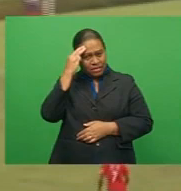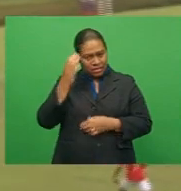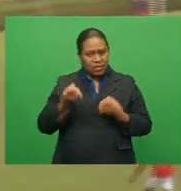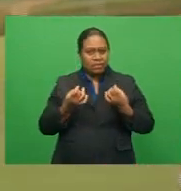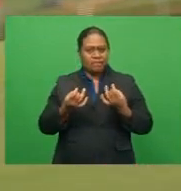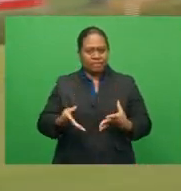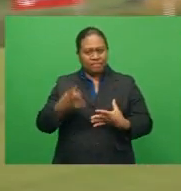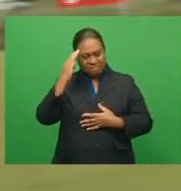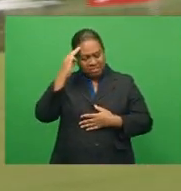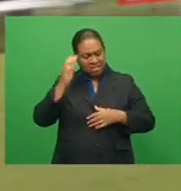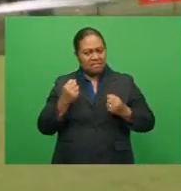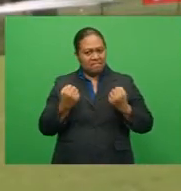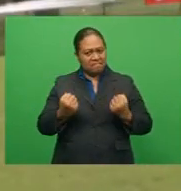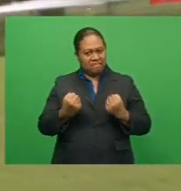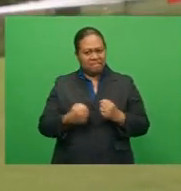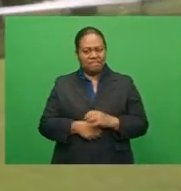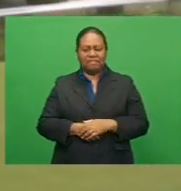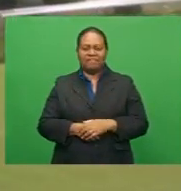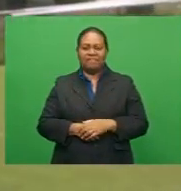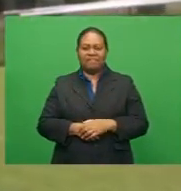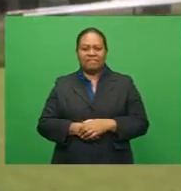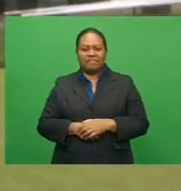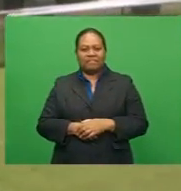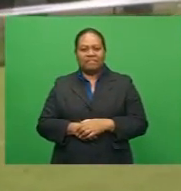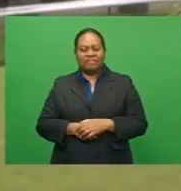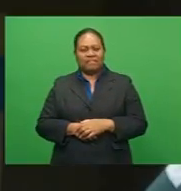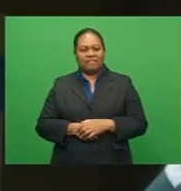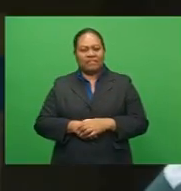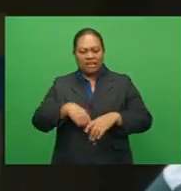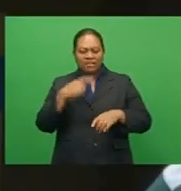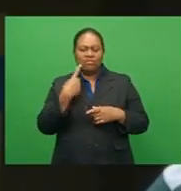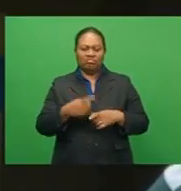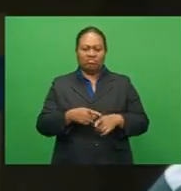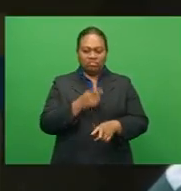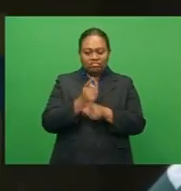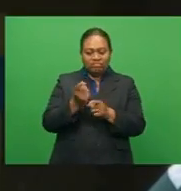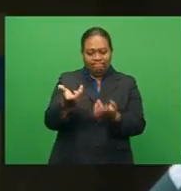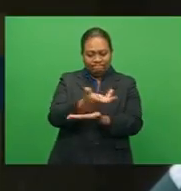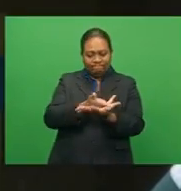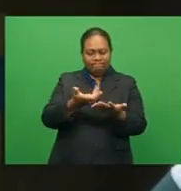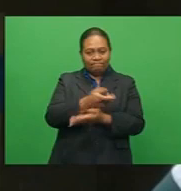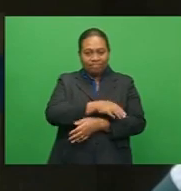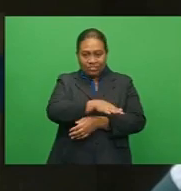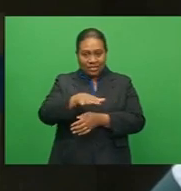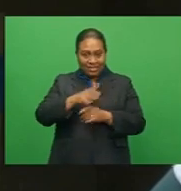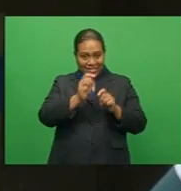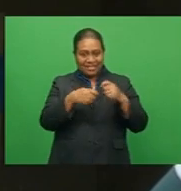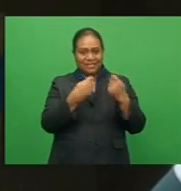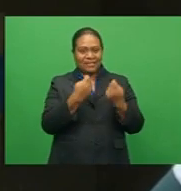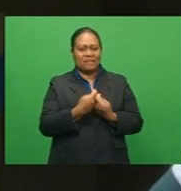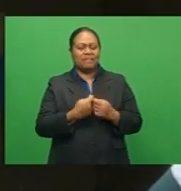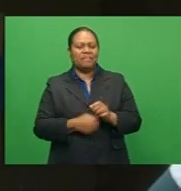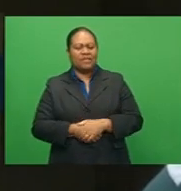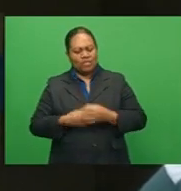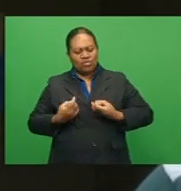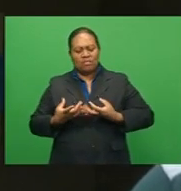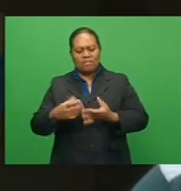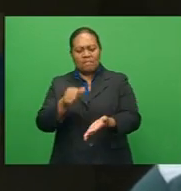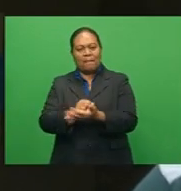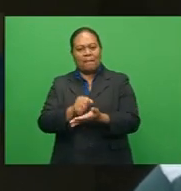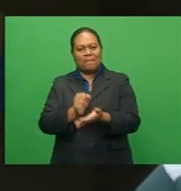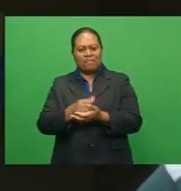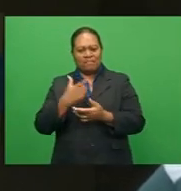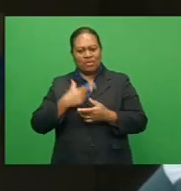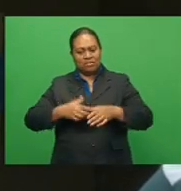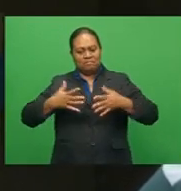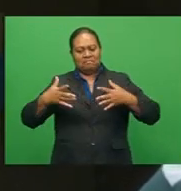mental area. So psychologically, we talk to them, set them up, because we need to repeat this kind of performance, but